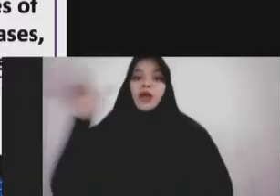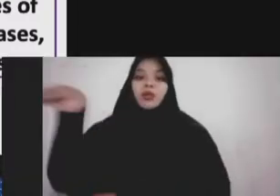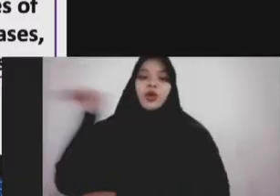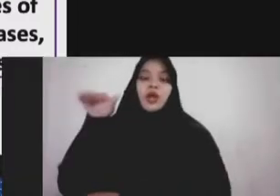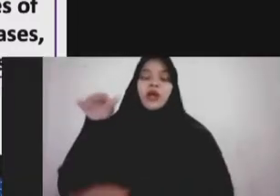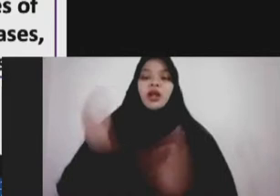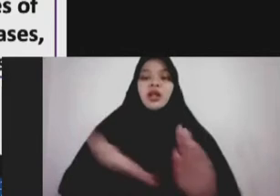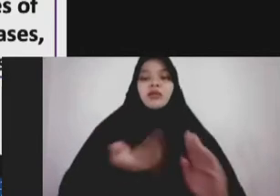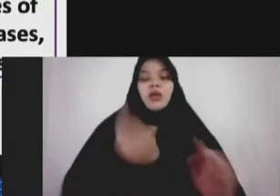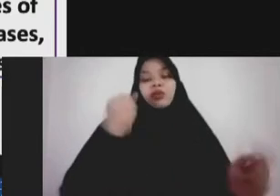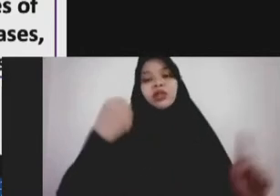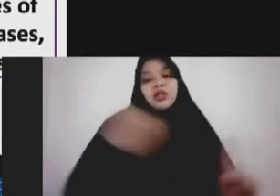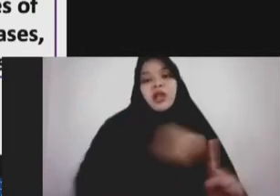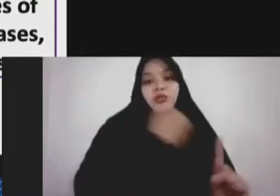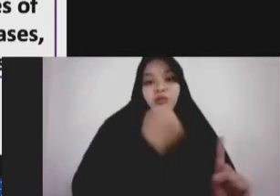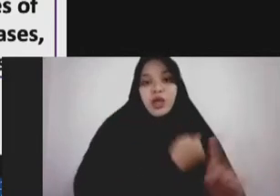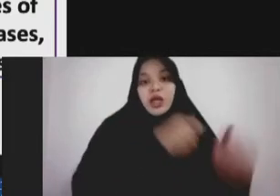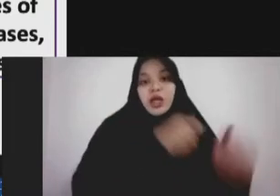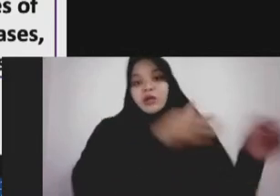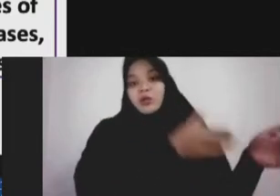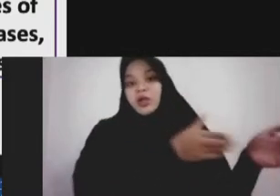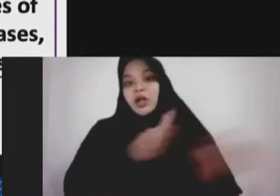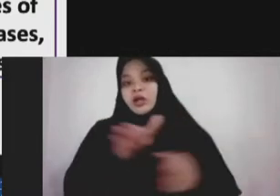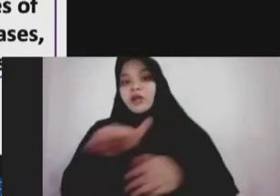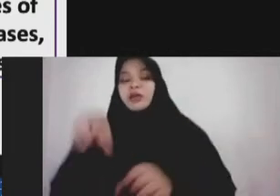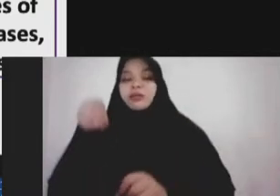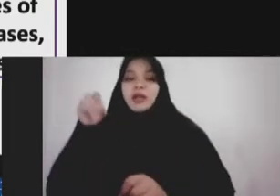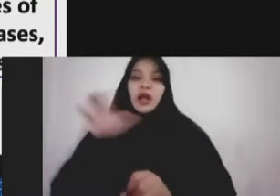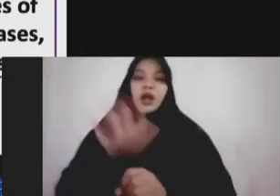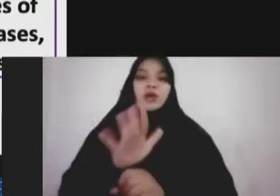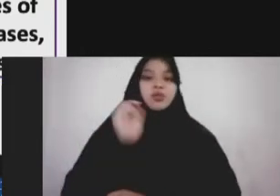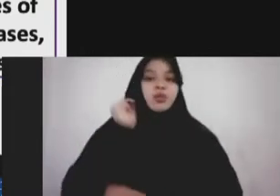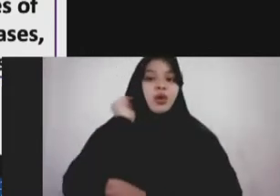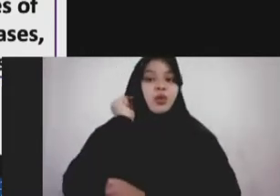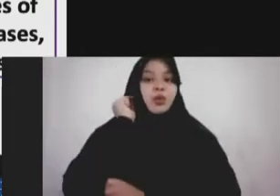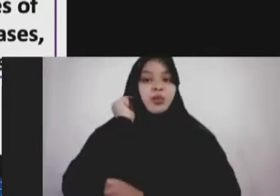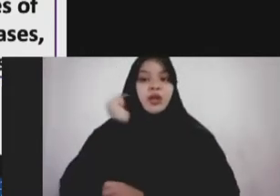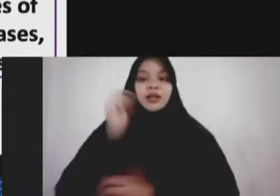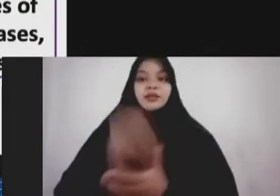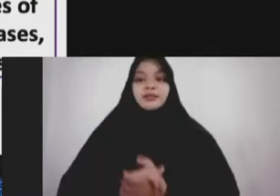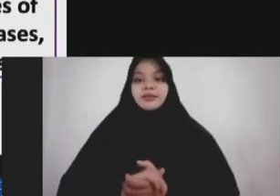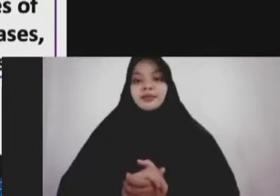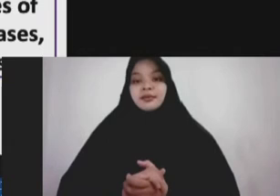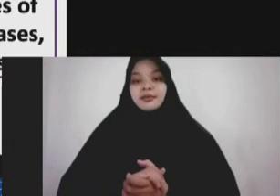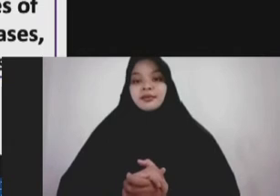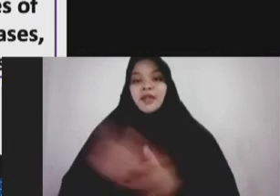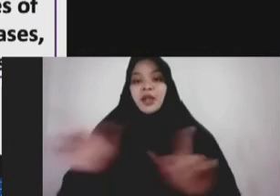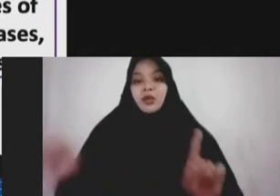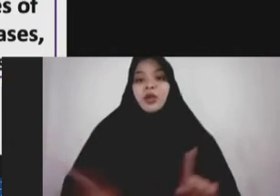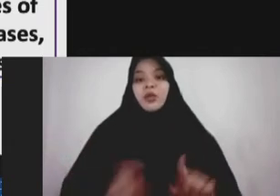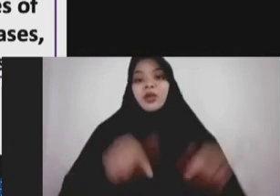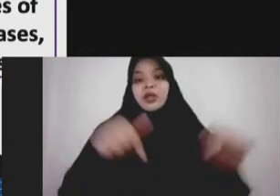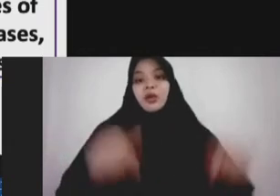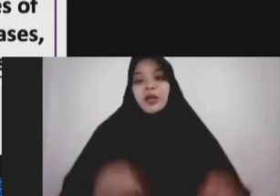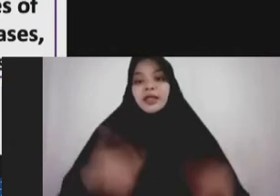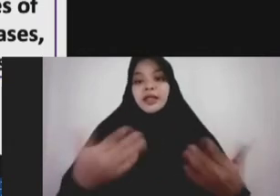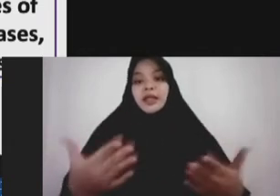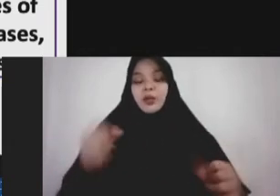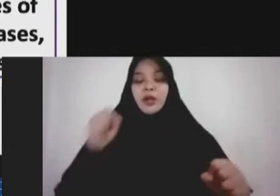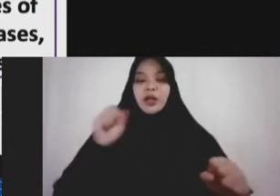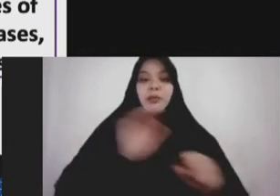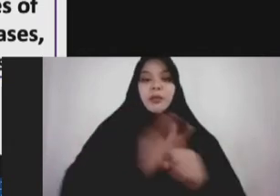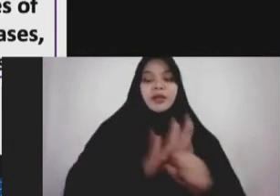violence. One in four women who have been or are currently married have experienced economic-based